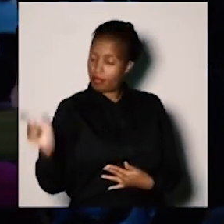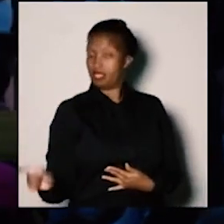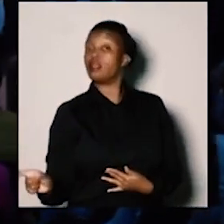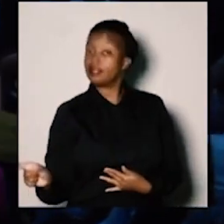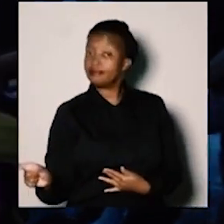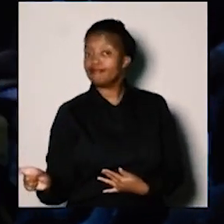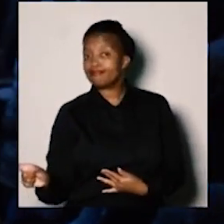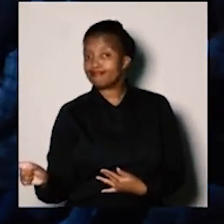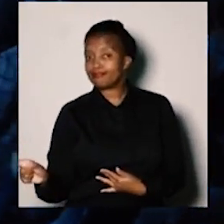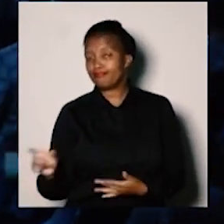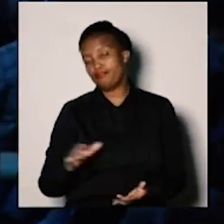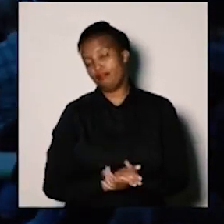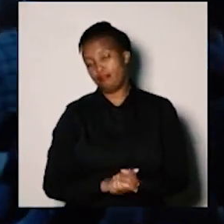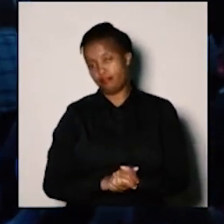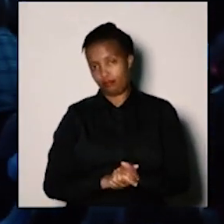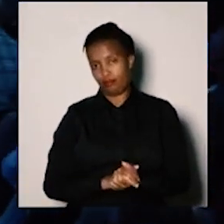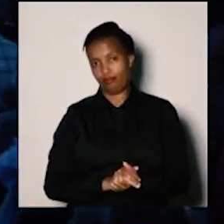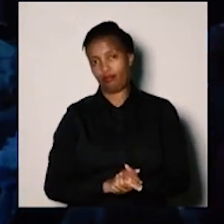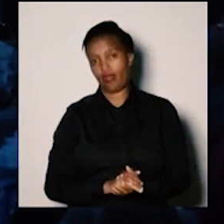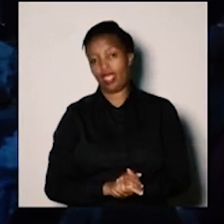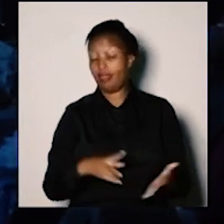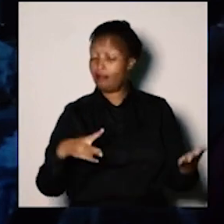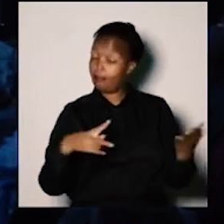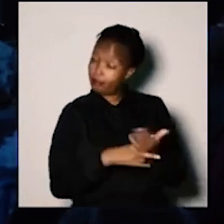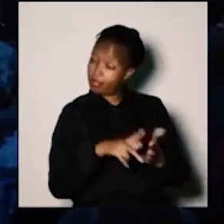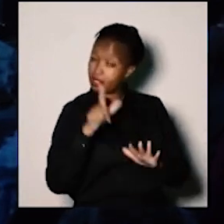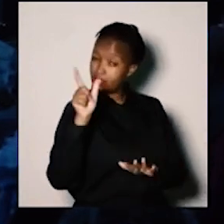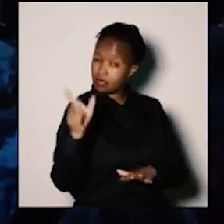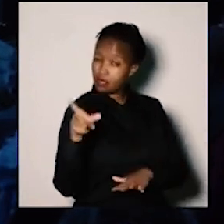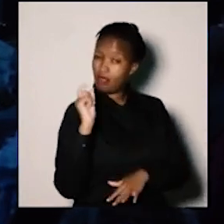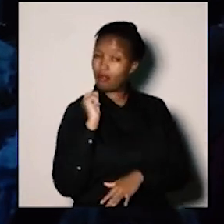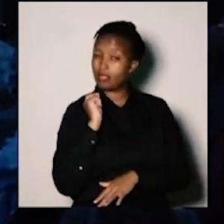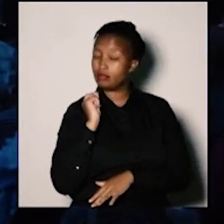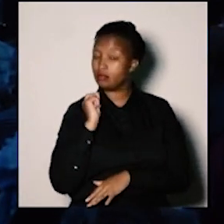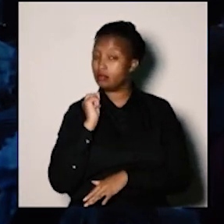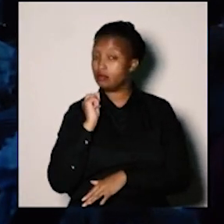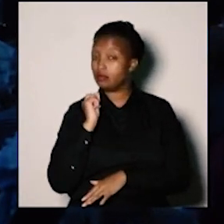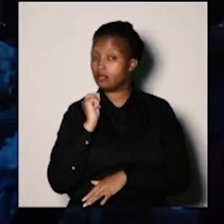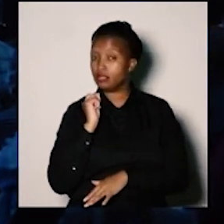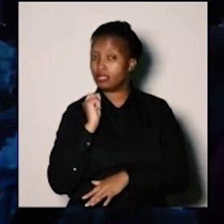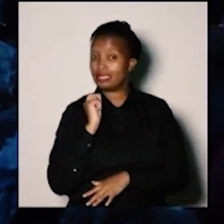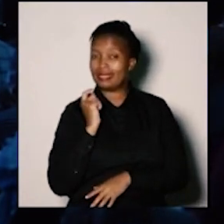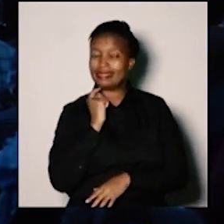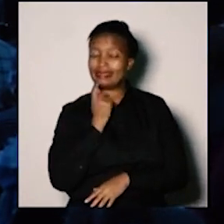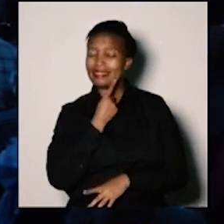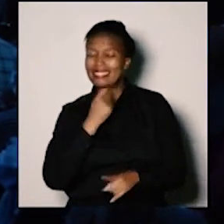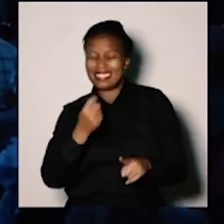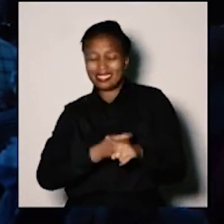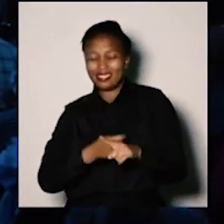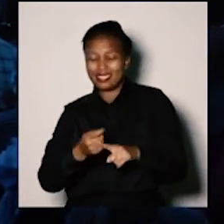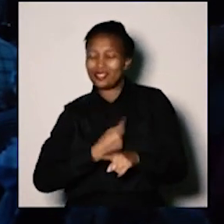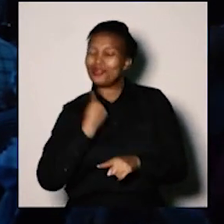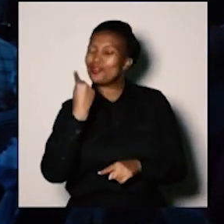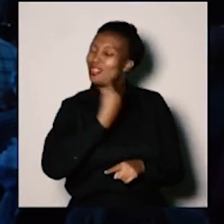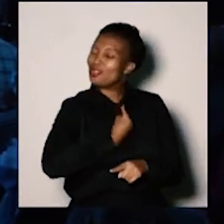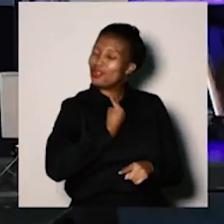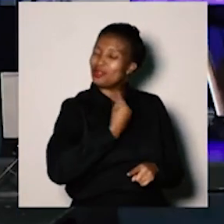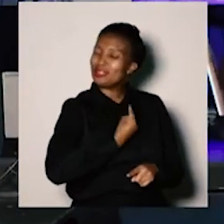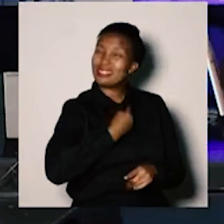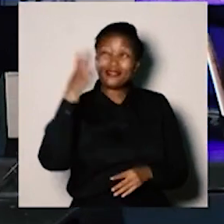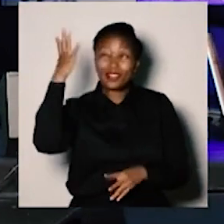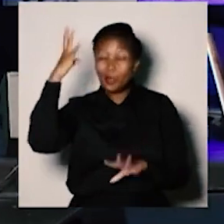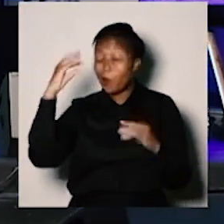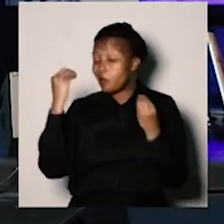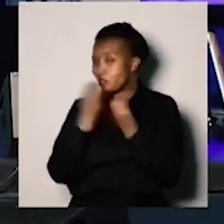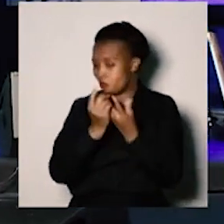That takes me back to verse 7, where it says, train yourself in godliness. That word